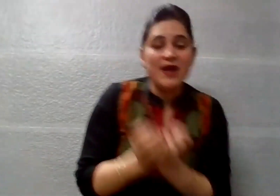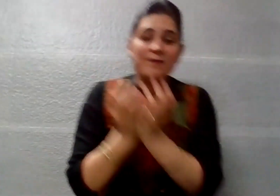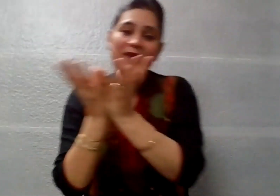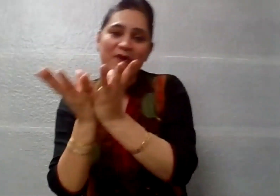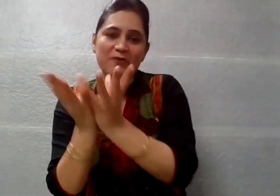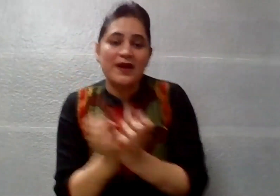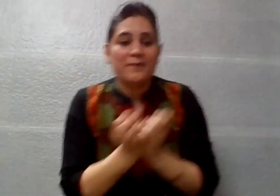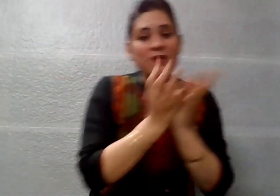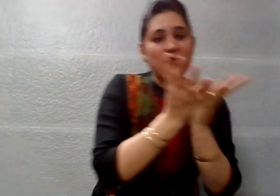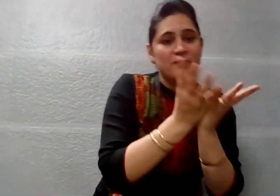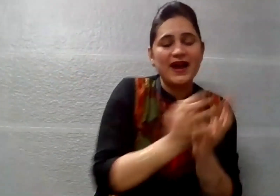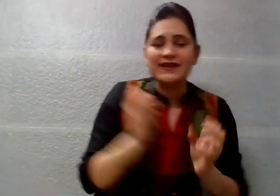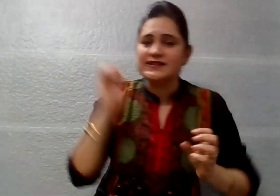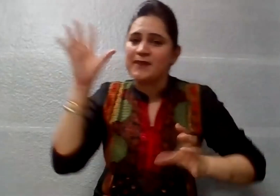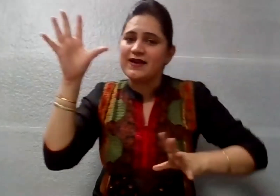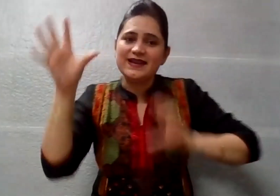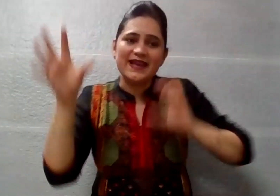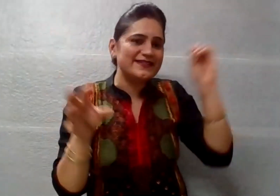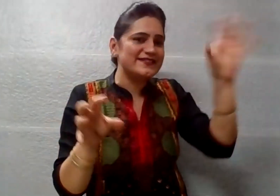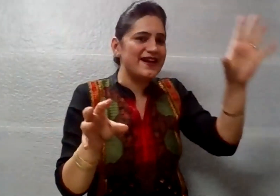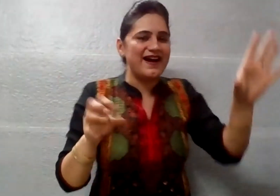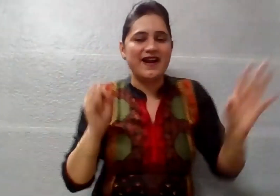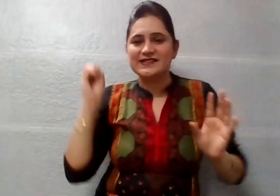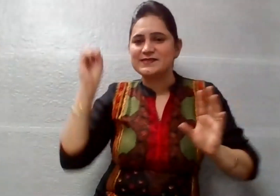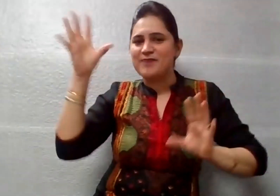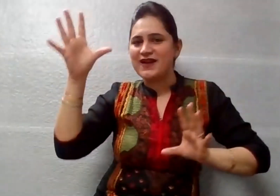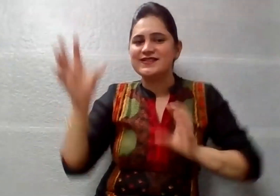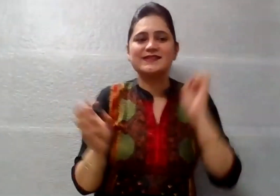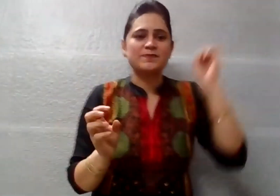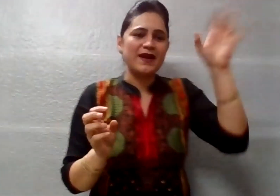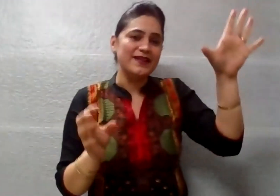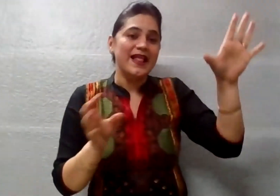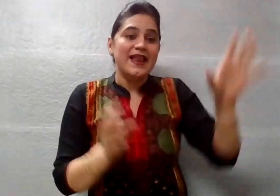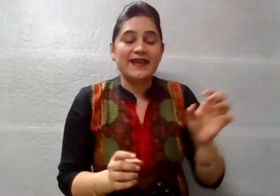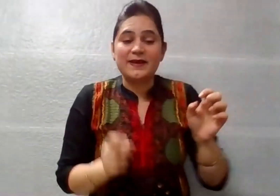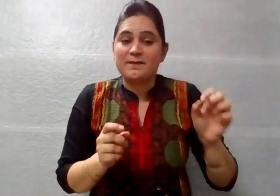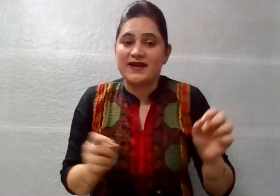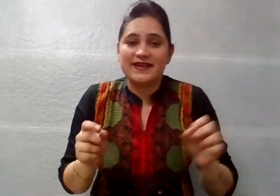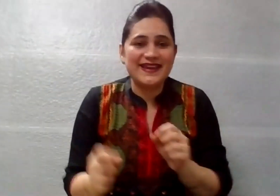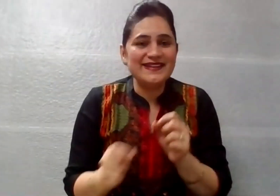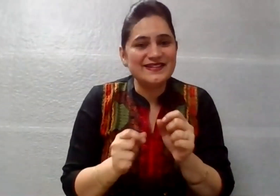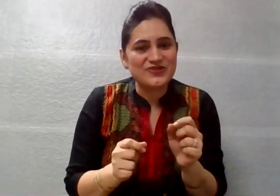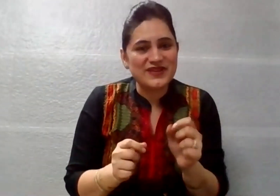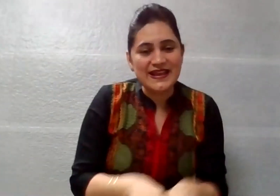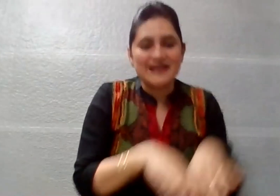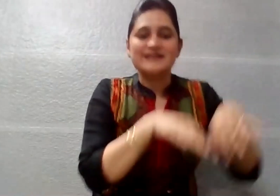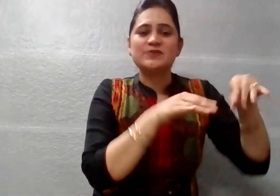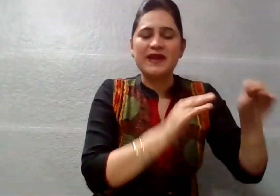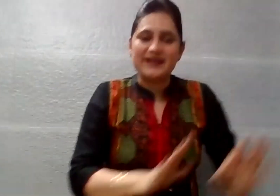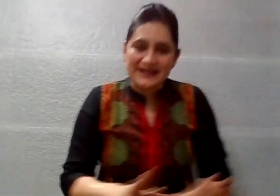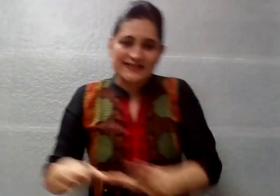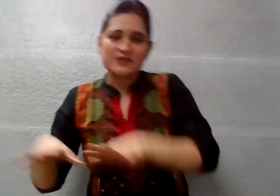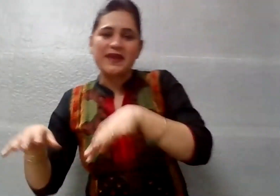flower. Bloom. Bloom. I can sparkle like a star. Sparkle. Sparkle. Like a monkey in a tree.